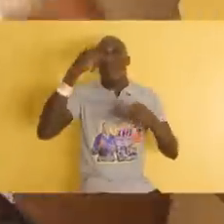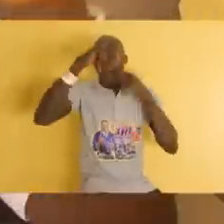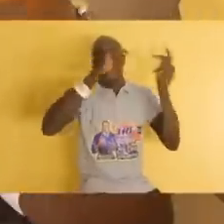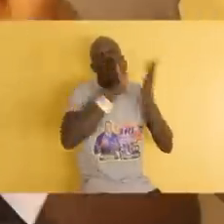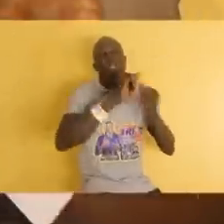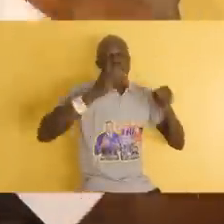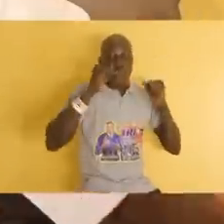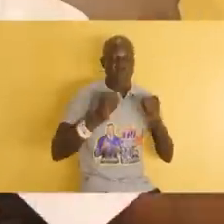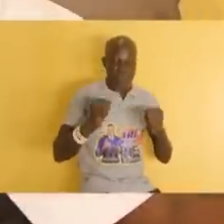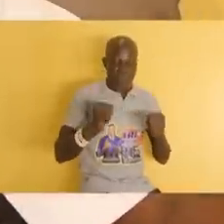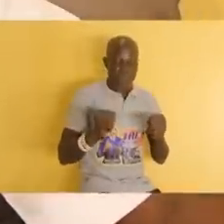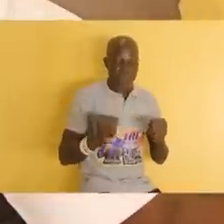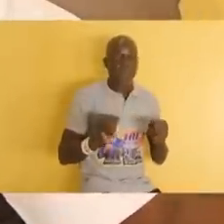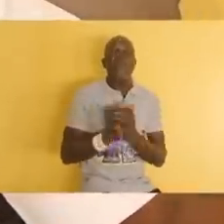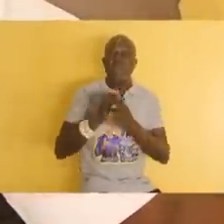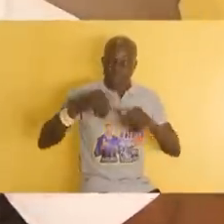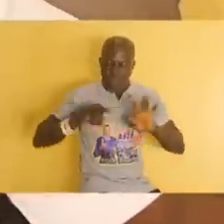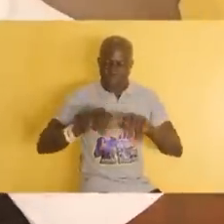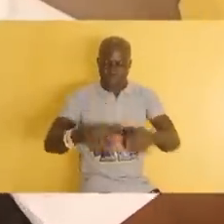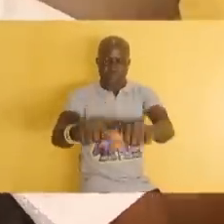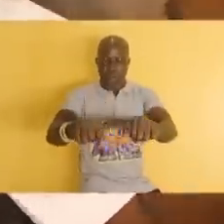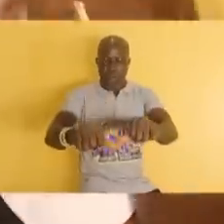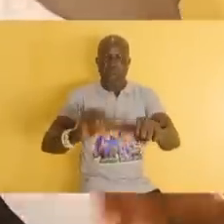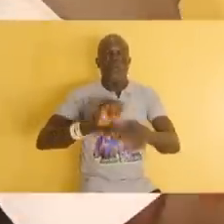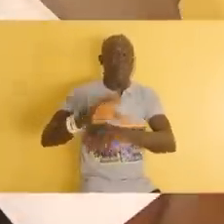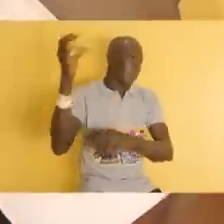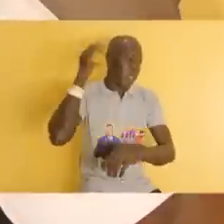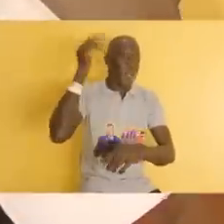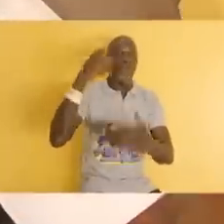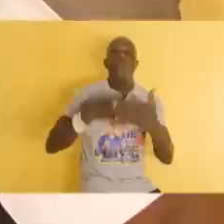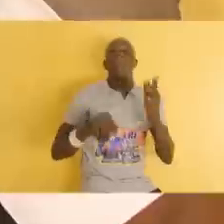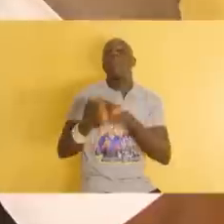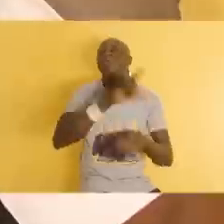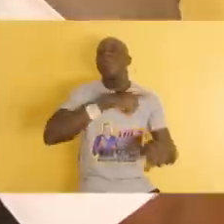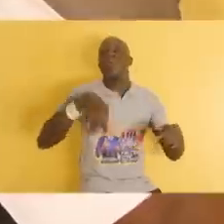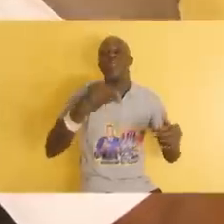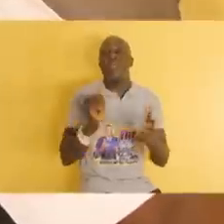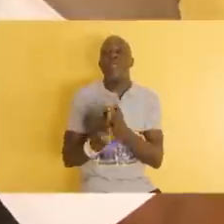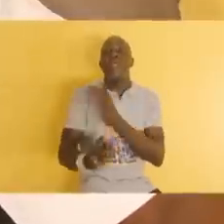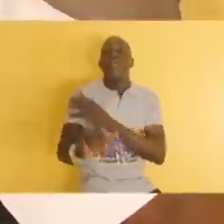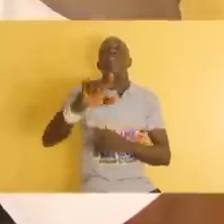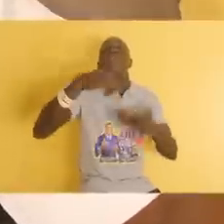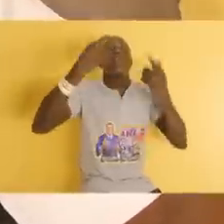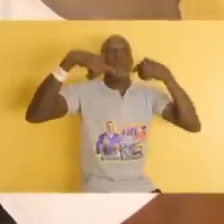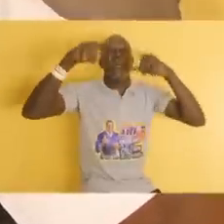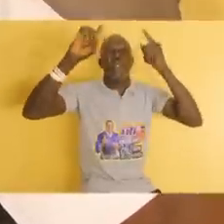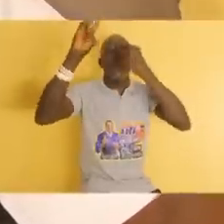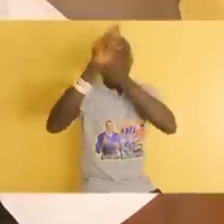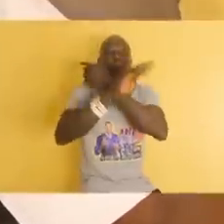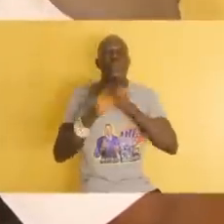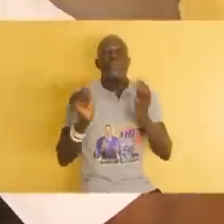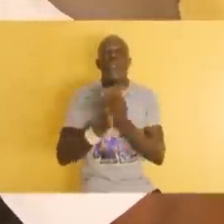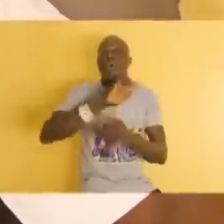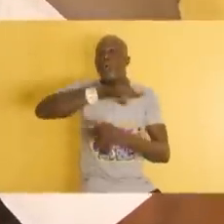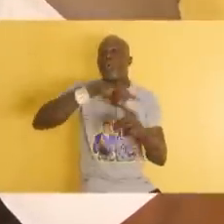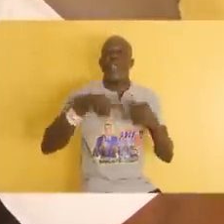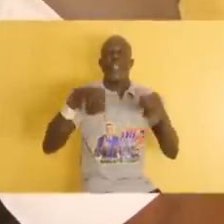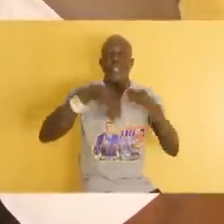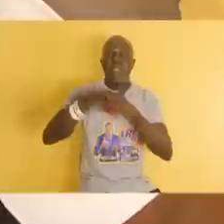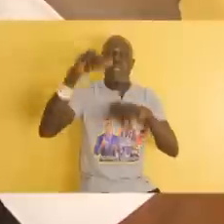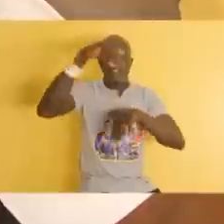leave. This will be powerful. Ma, follow me. And but this is what the Lord says again. The Lord announces. So, when